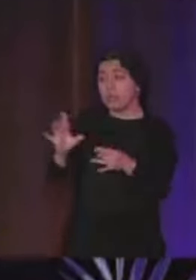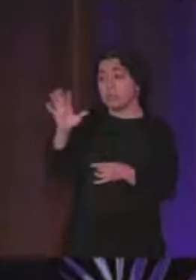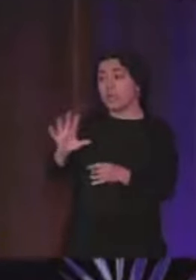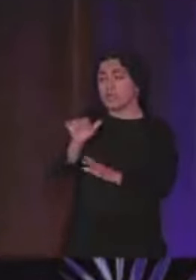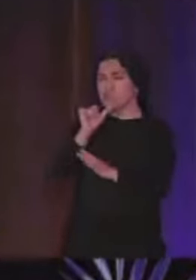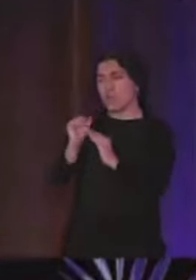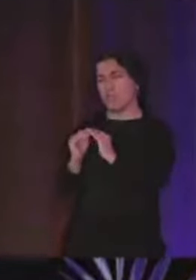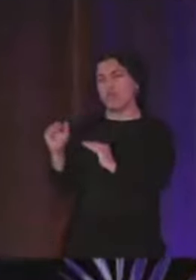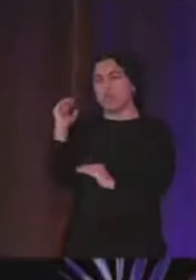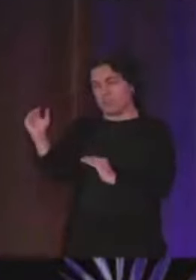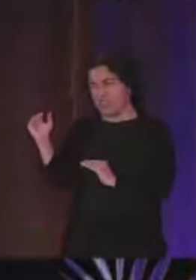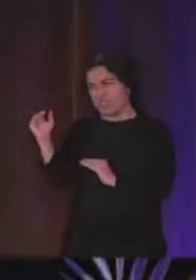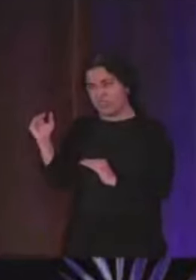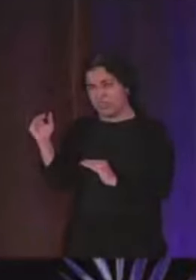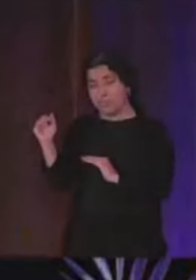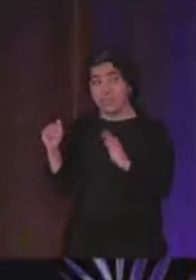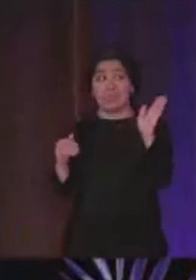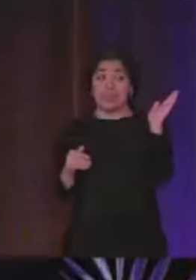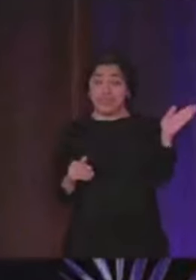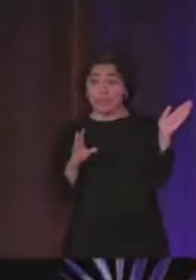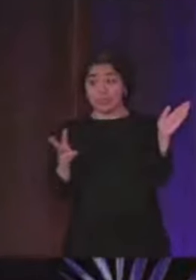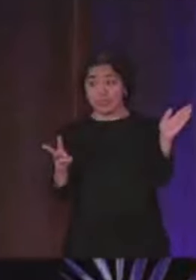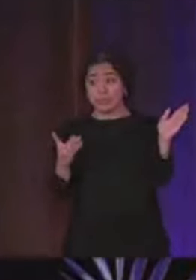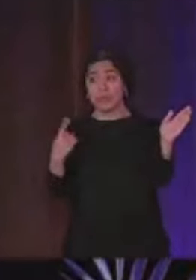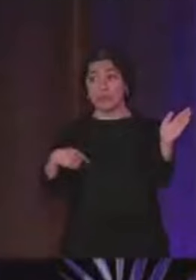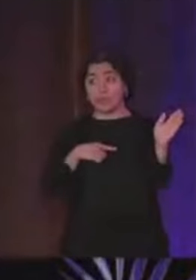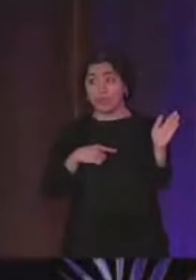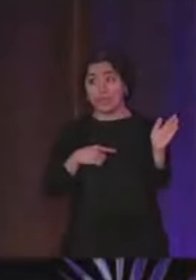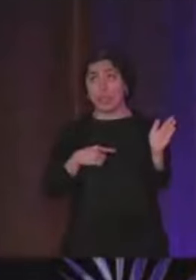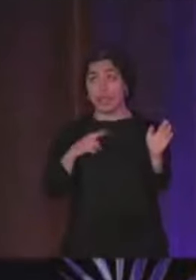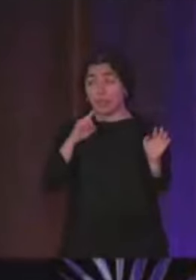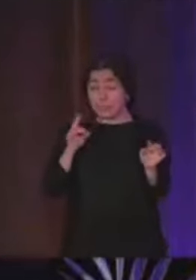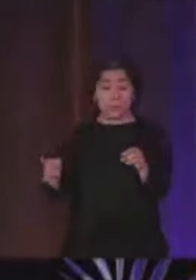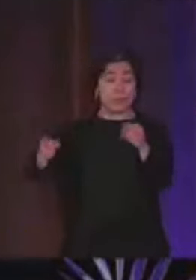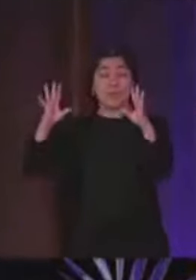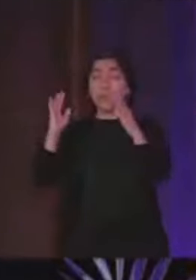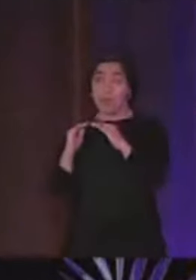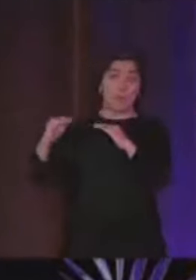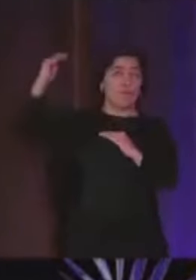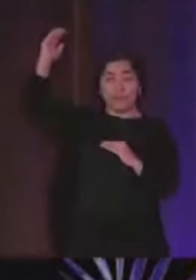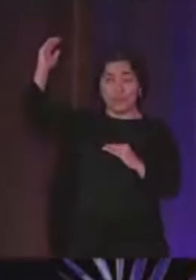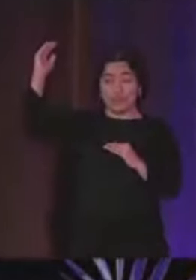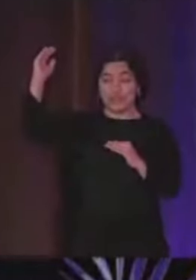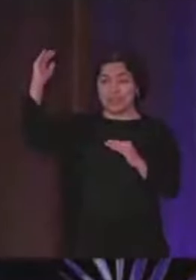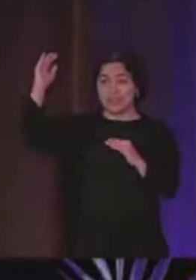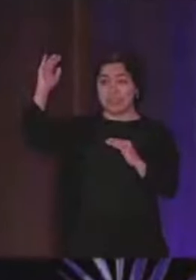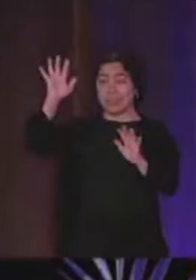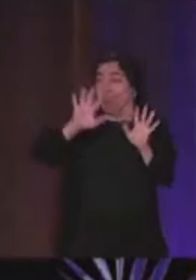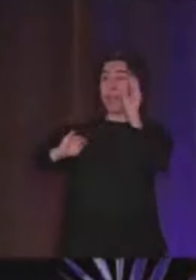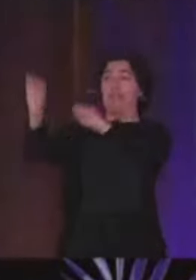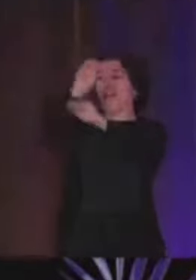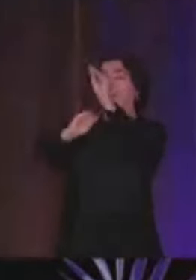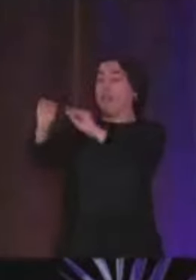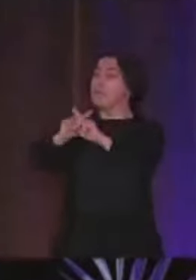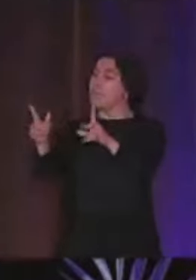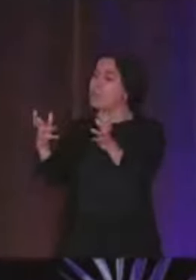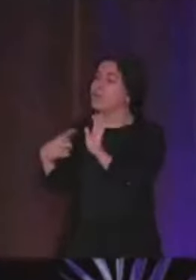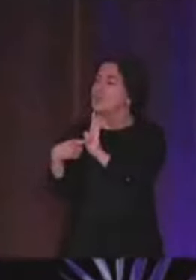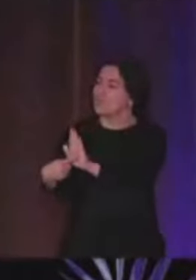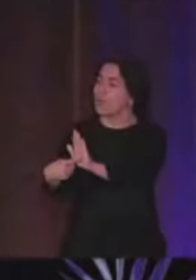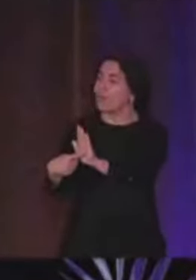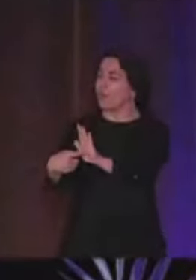it. So in this website, we are actually really overdoing it. But it's all because we want to showcase